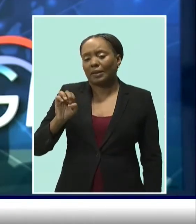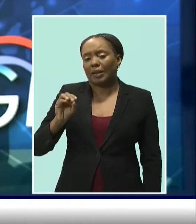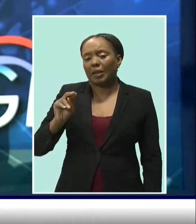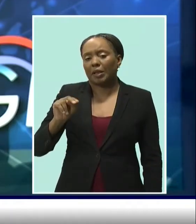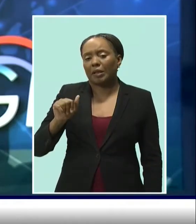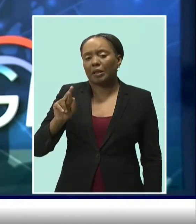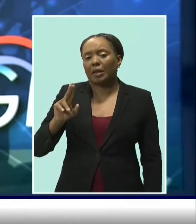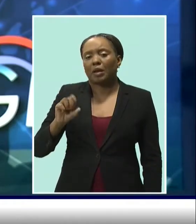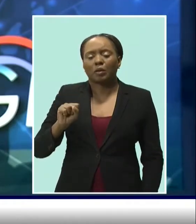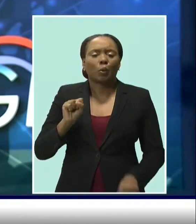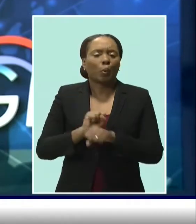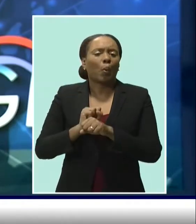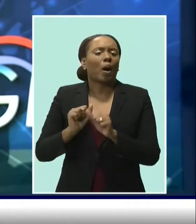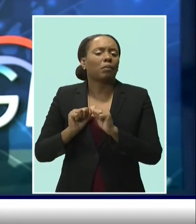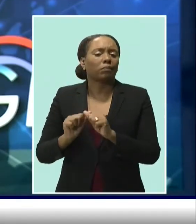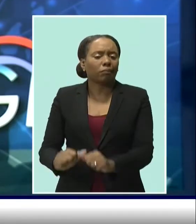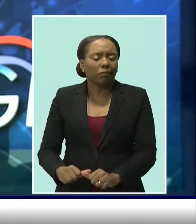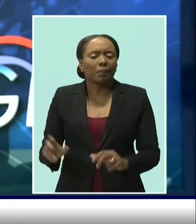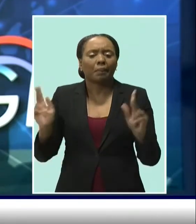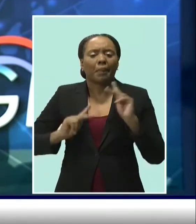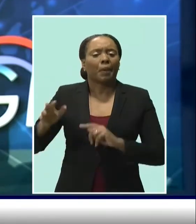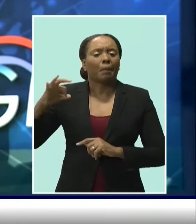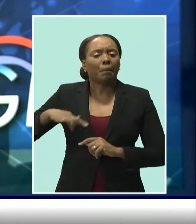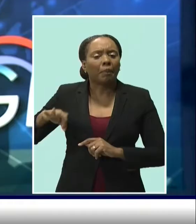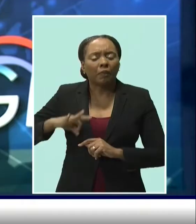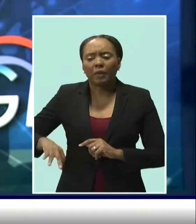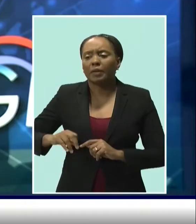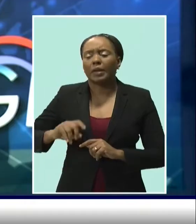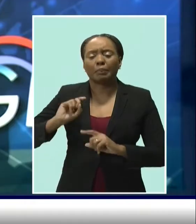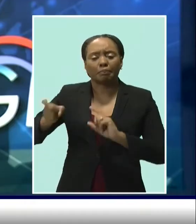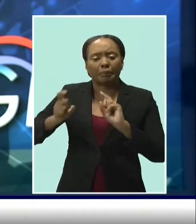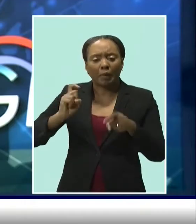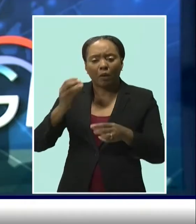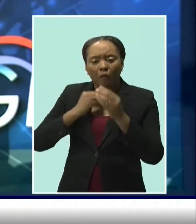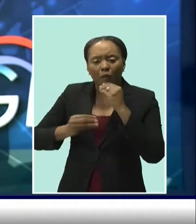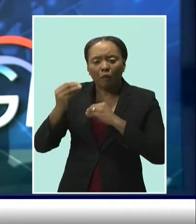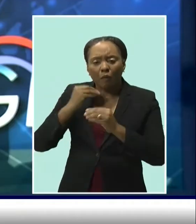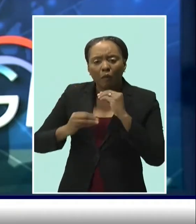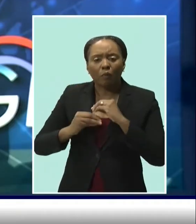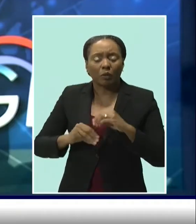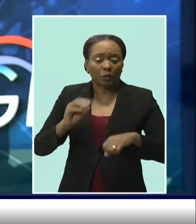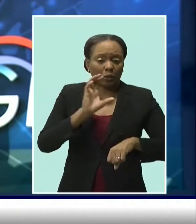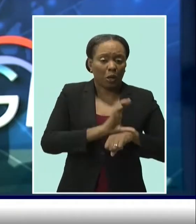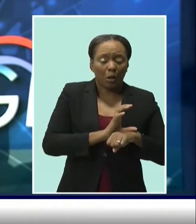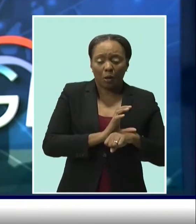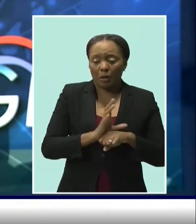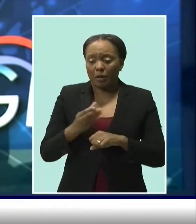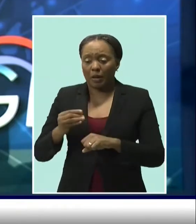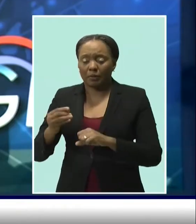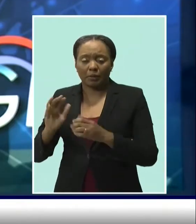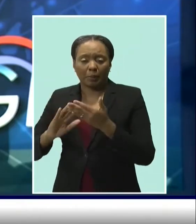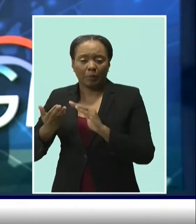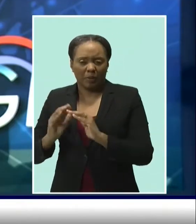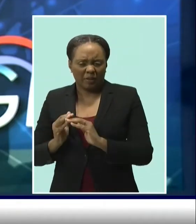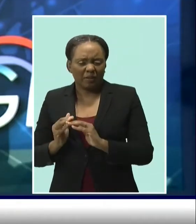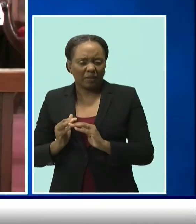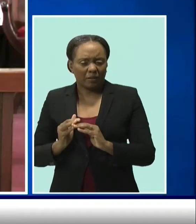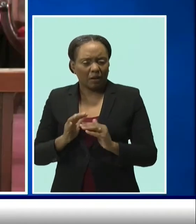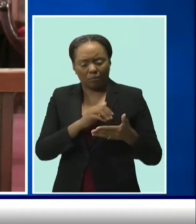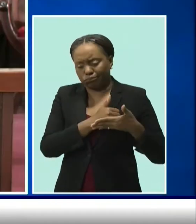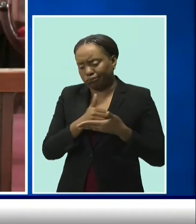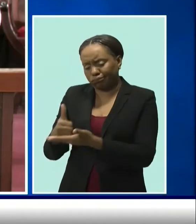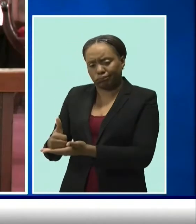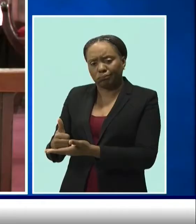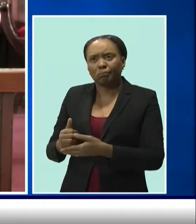Sonia Hines says individuals are benefiting from their food drive, which seeks to connect the church with the community. What